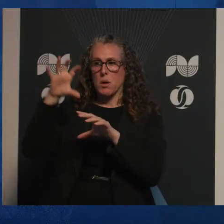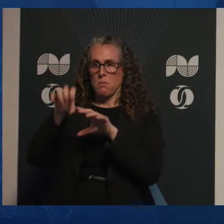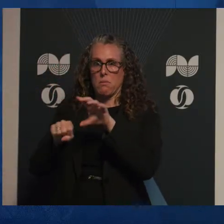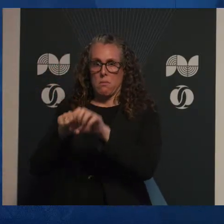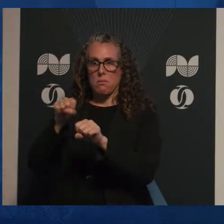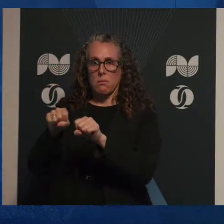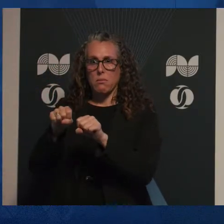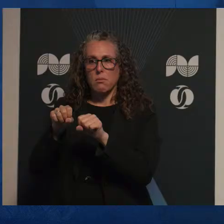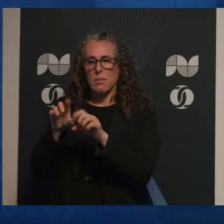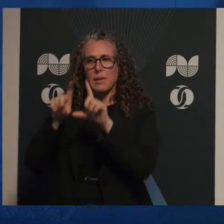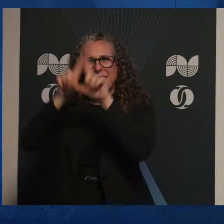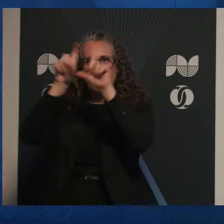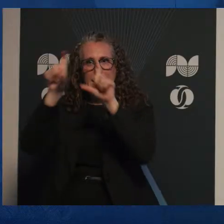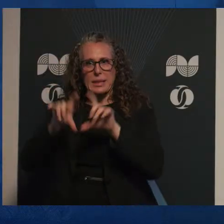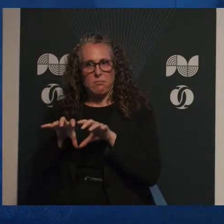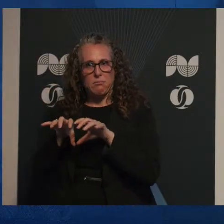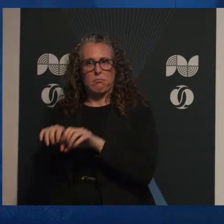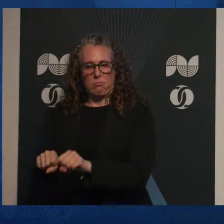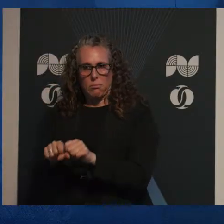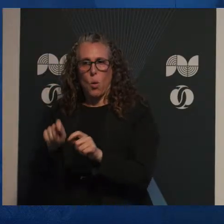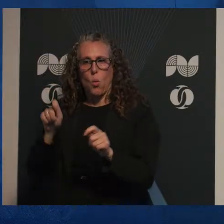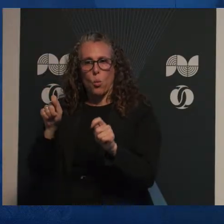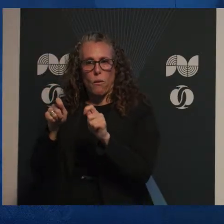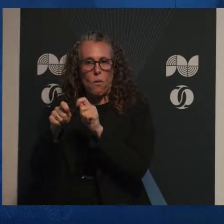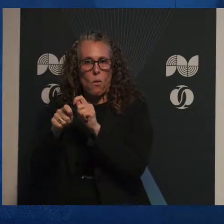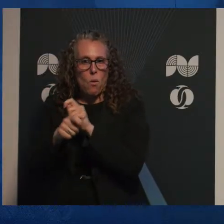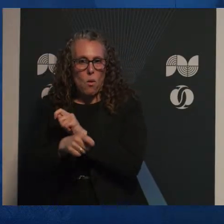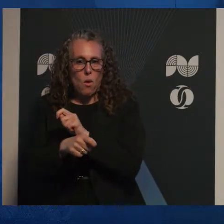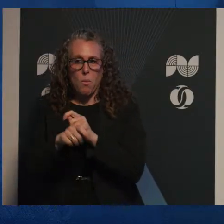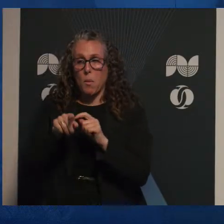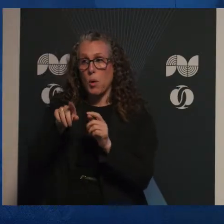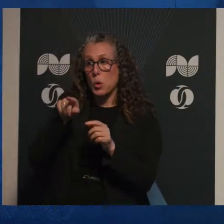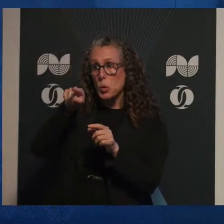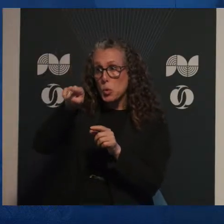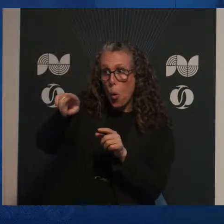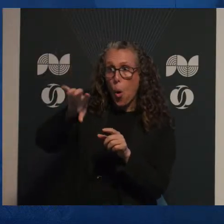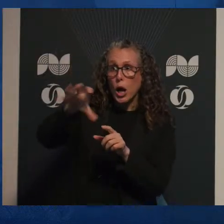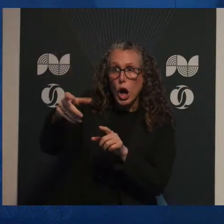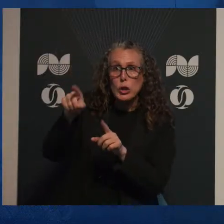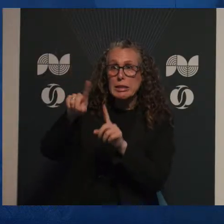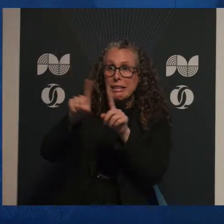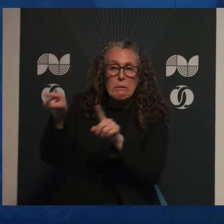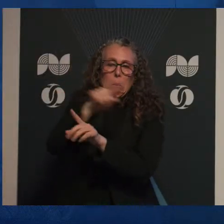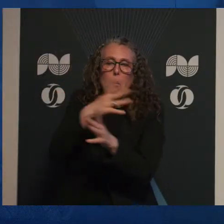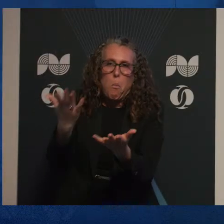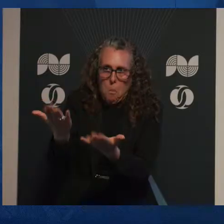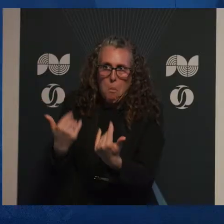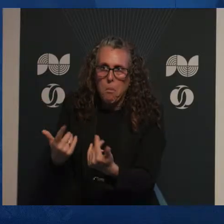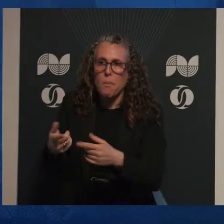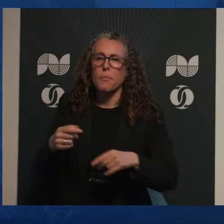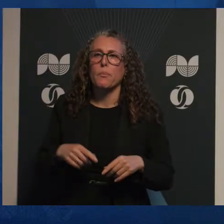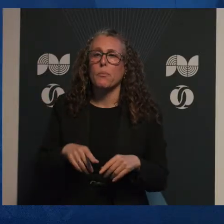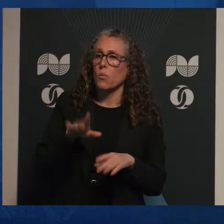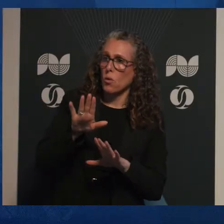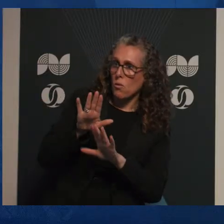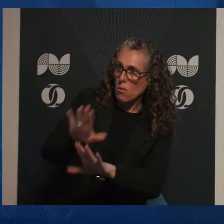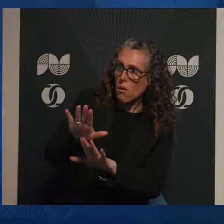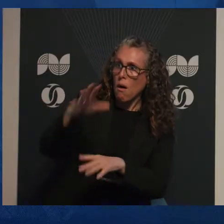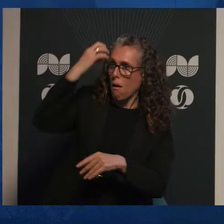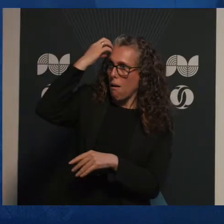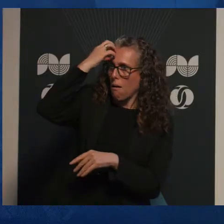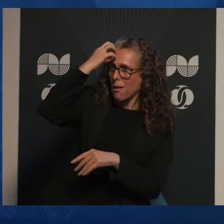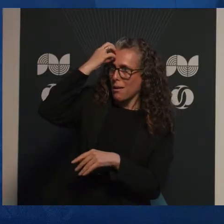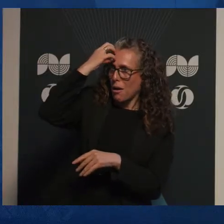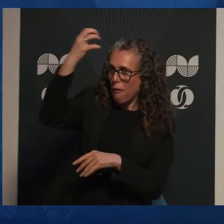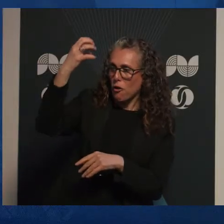country specifically. Maybe it's different to your country, you can tell us. But how do you as a government deal with these